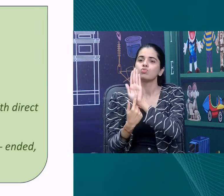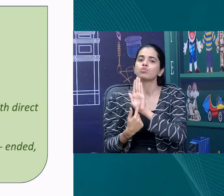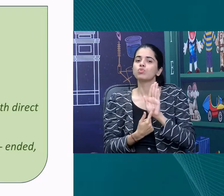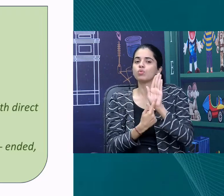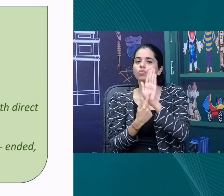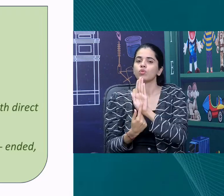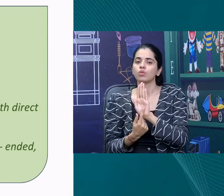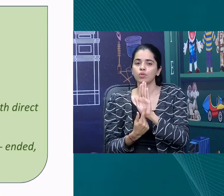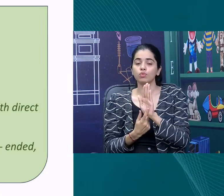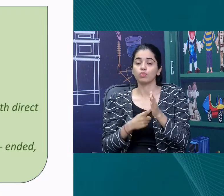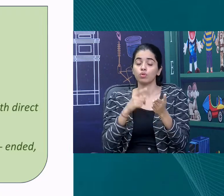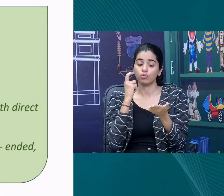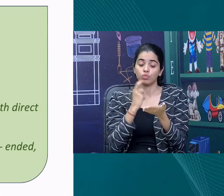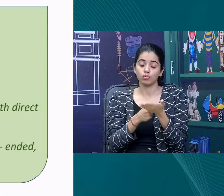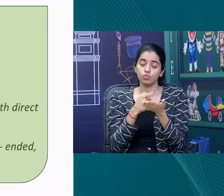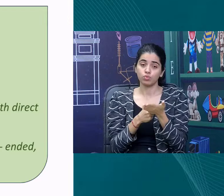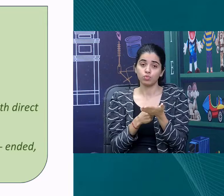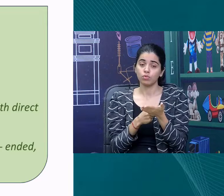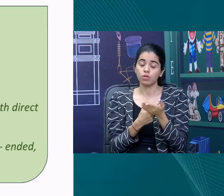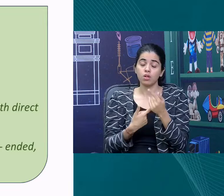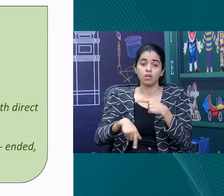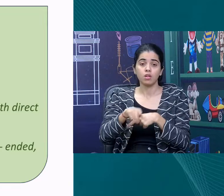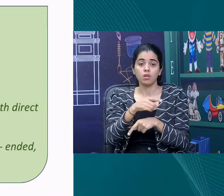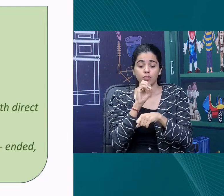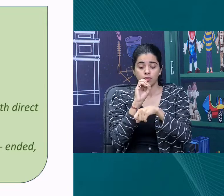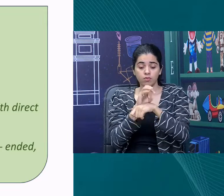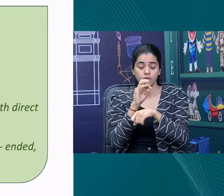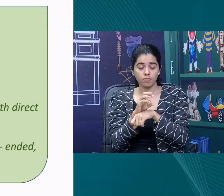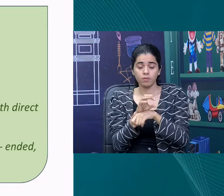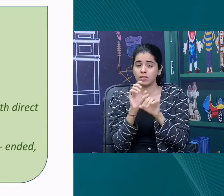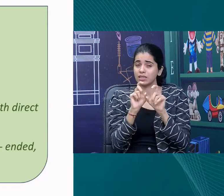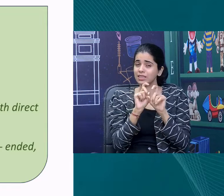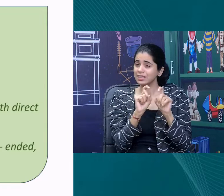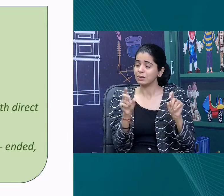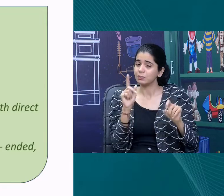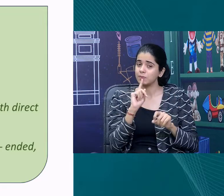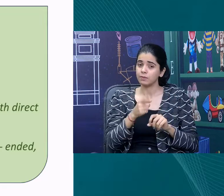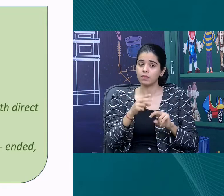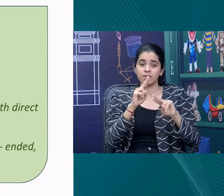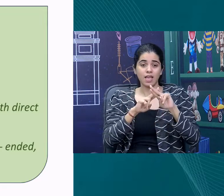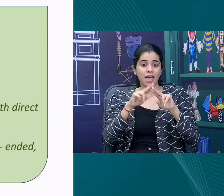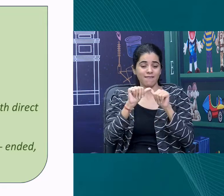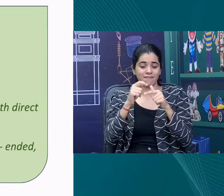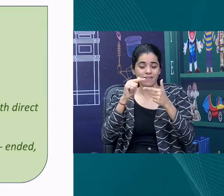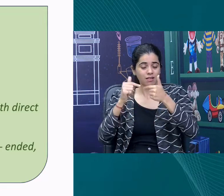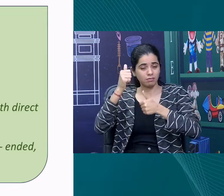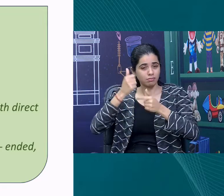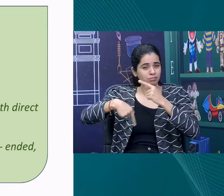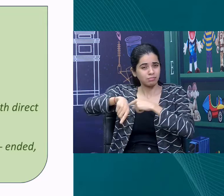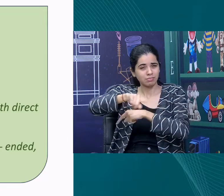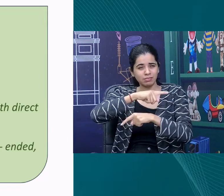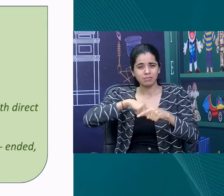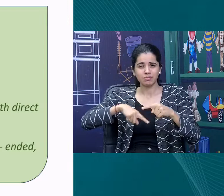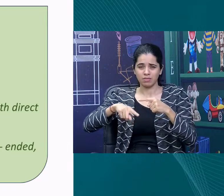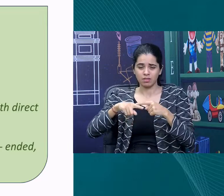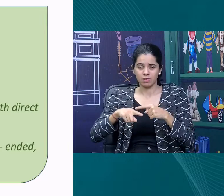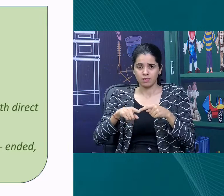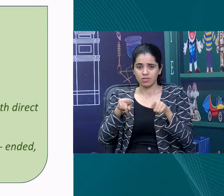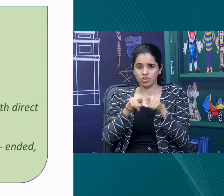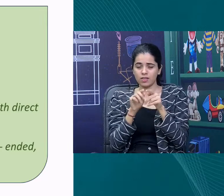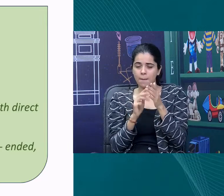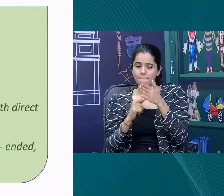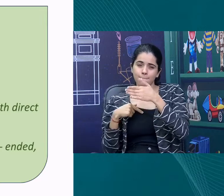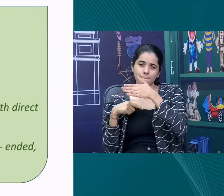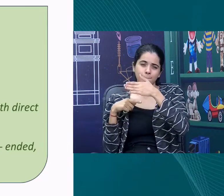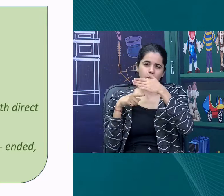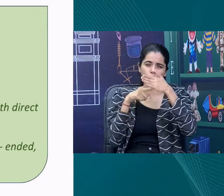So your instruction should be based on your FA, and deciding, depending upon the mastery level of